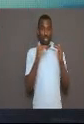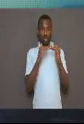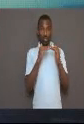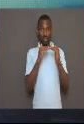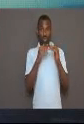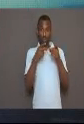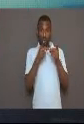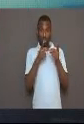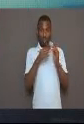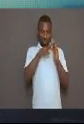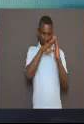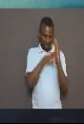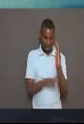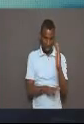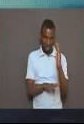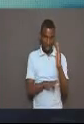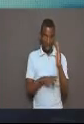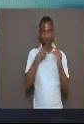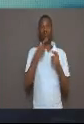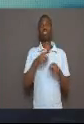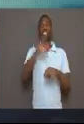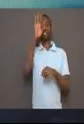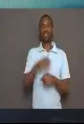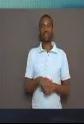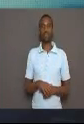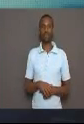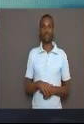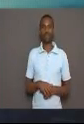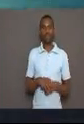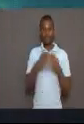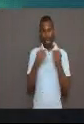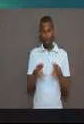ever seen someone cook with a pressure cooker?